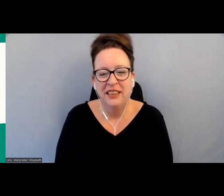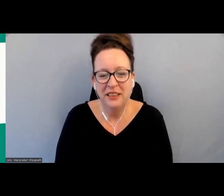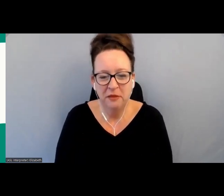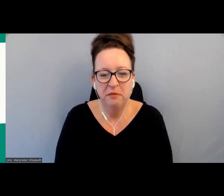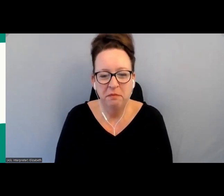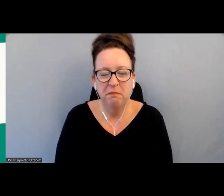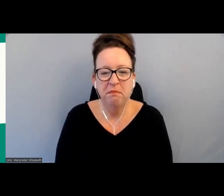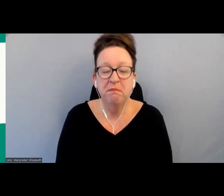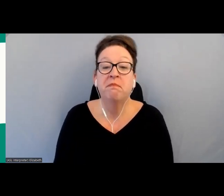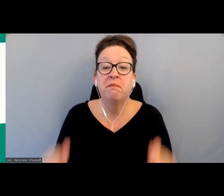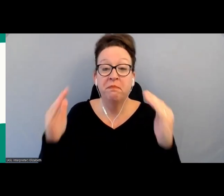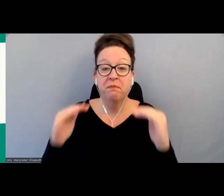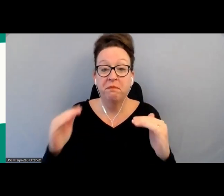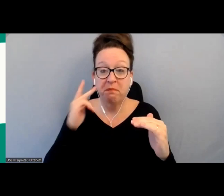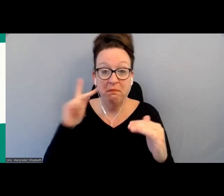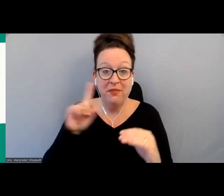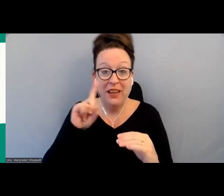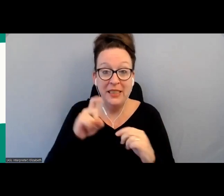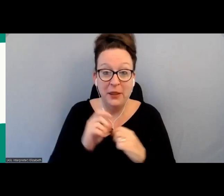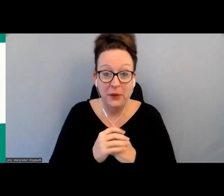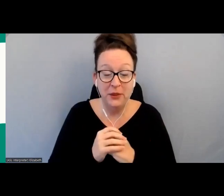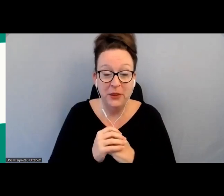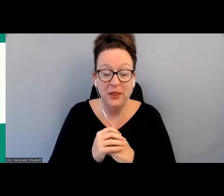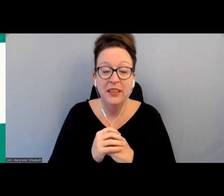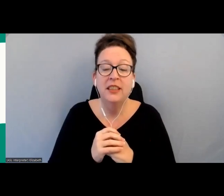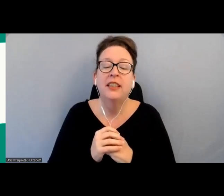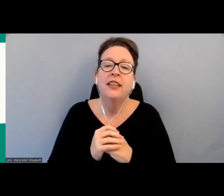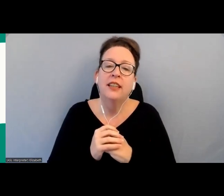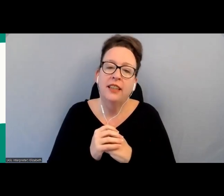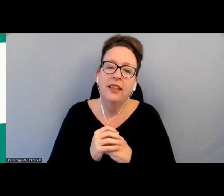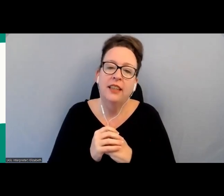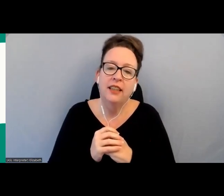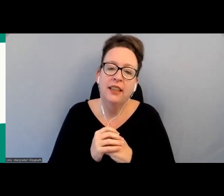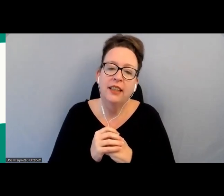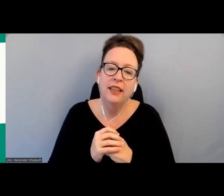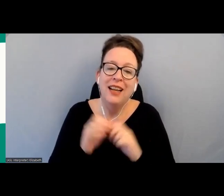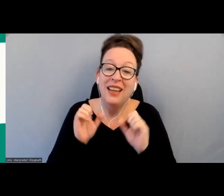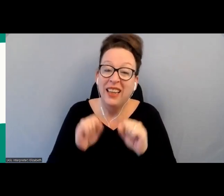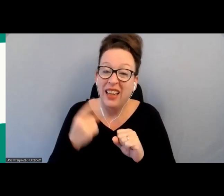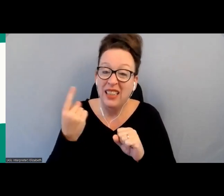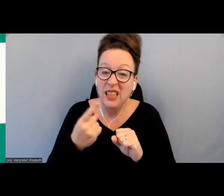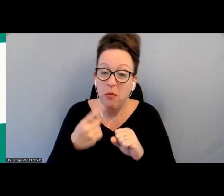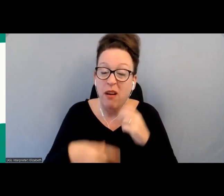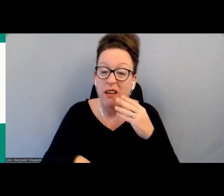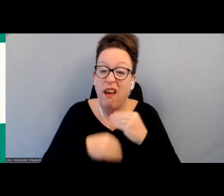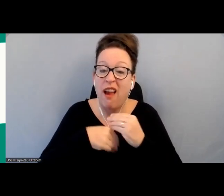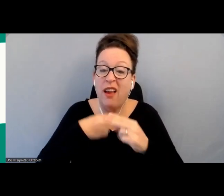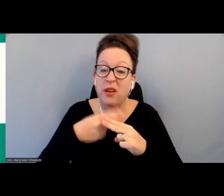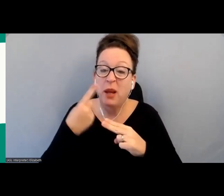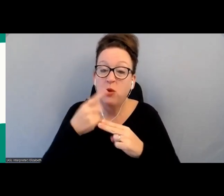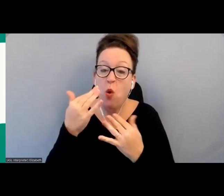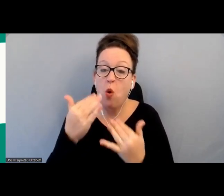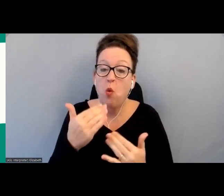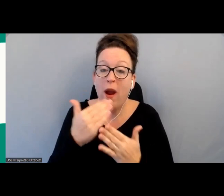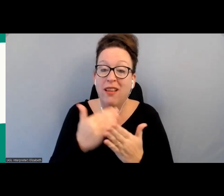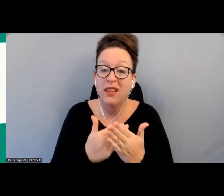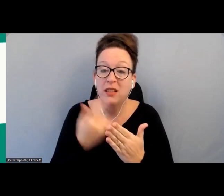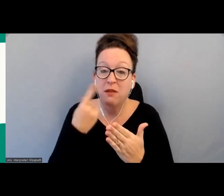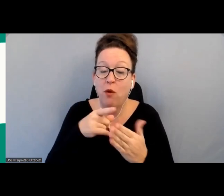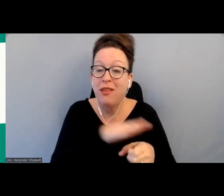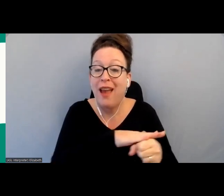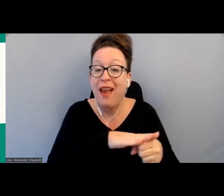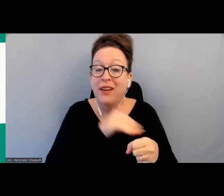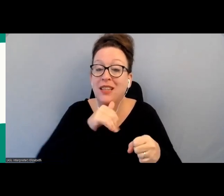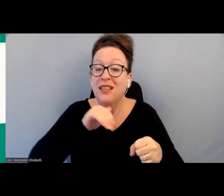There is a question about whether or not someone could get on a wait list for the areas not covered